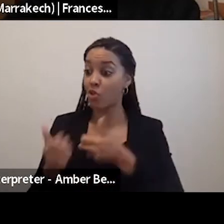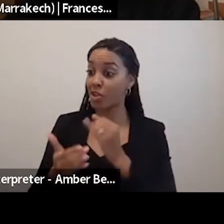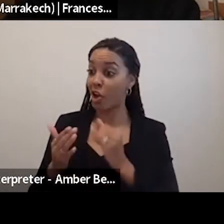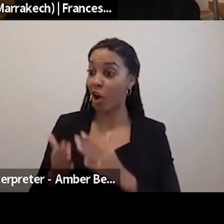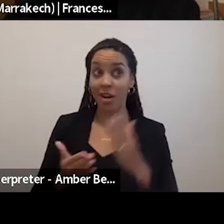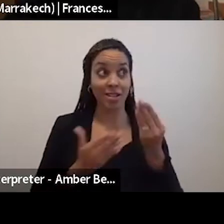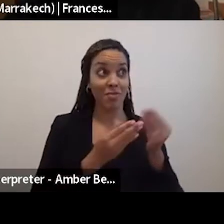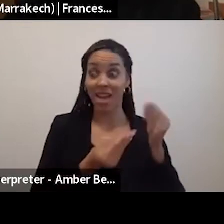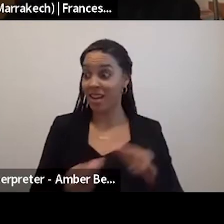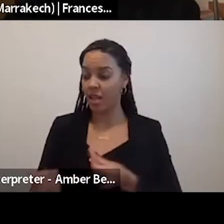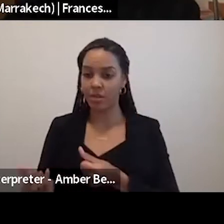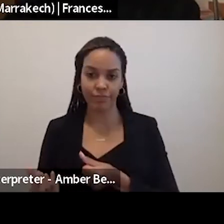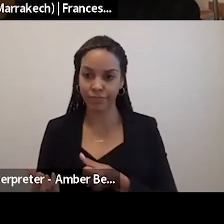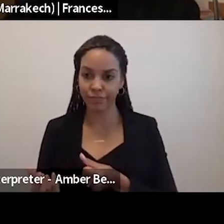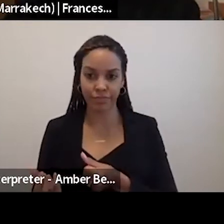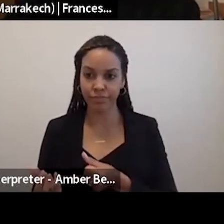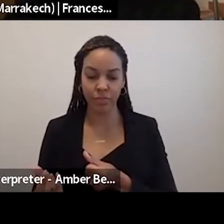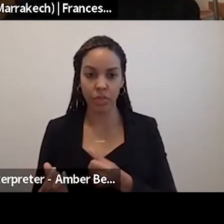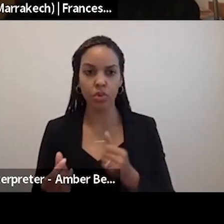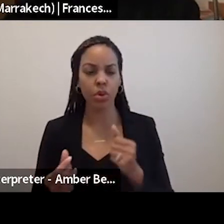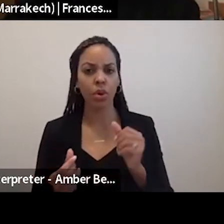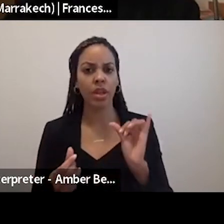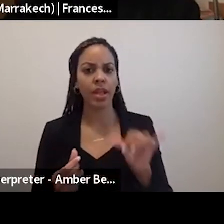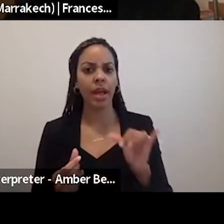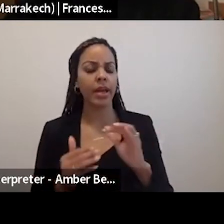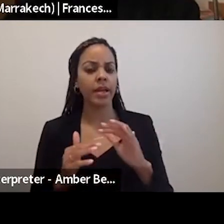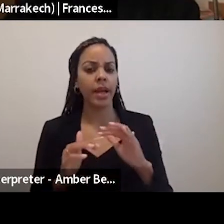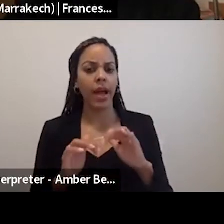requires a methodology of working that we actively kind of